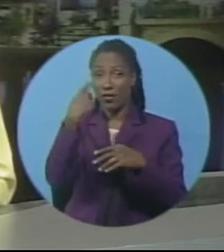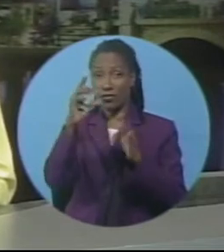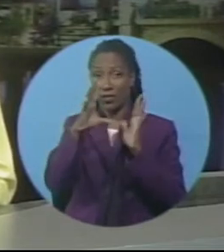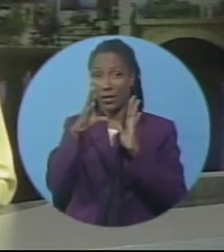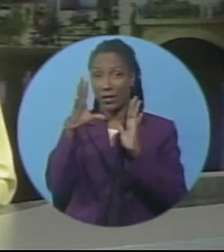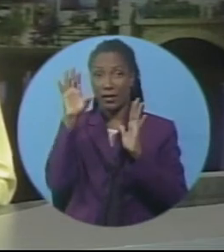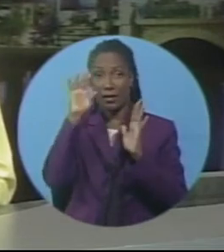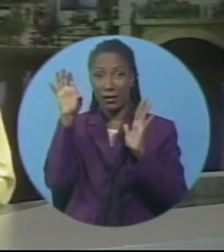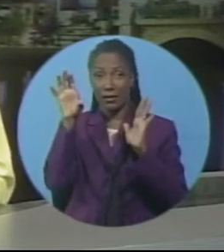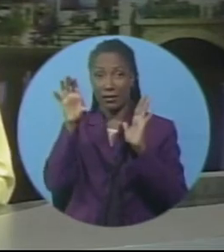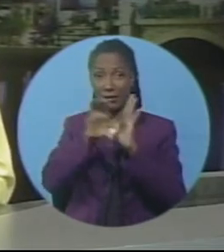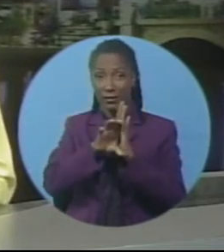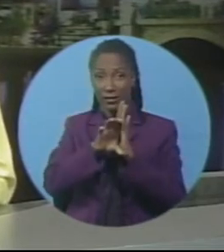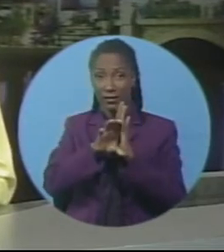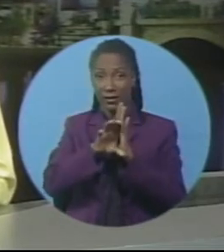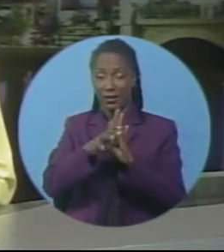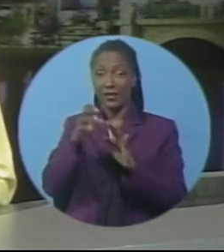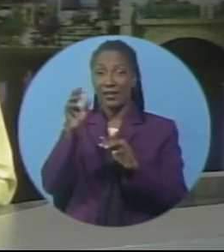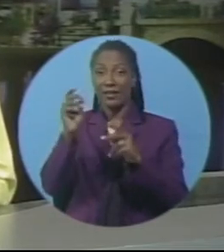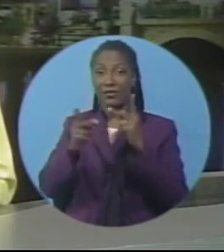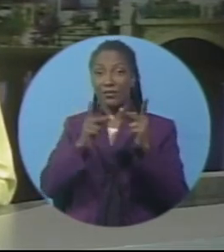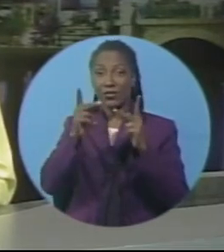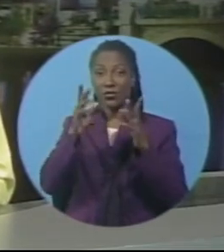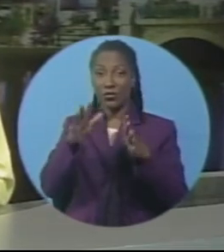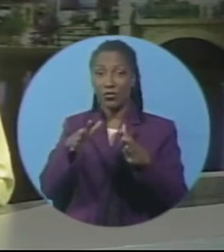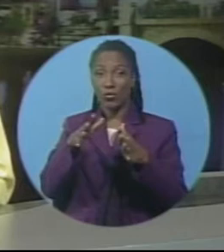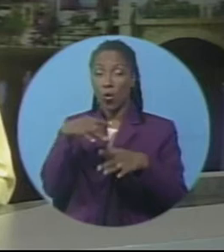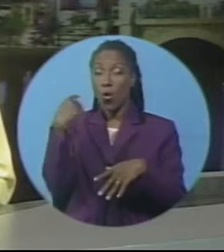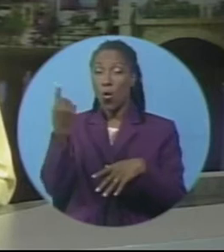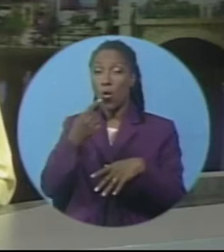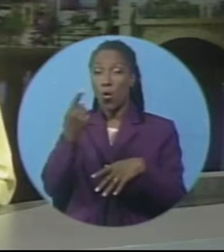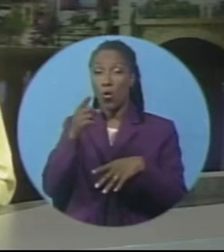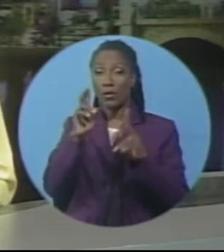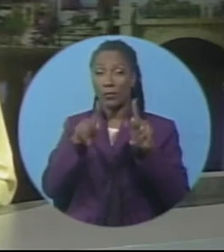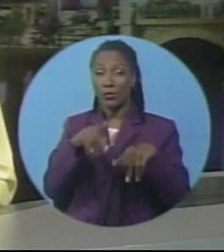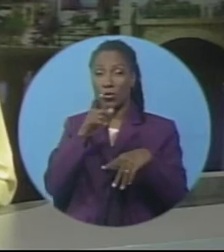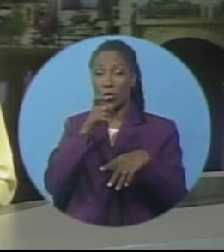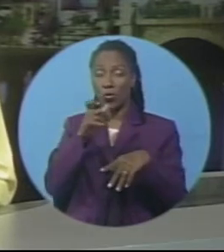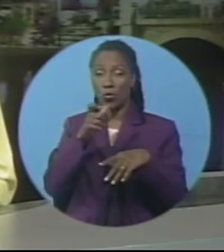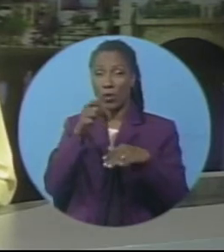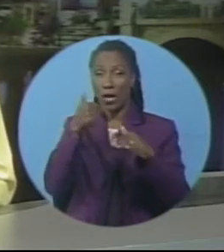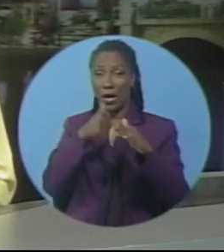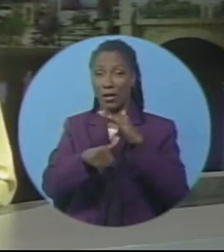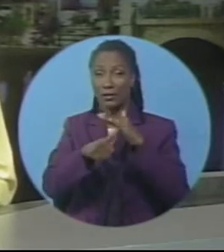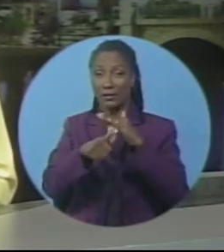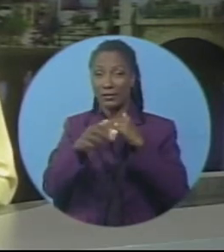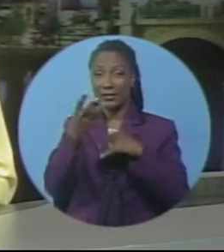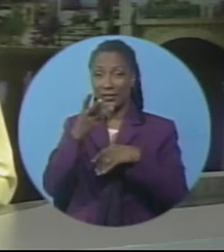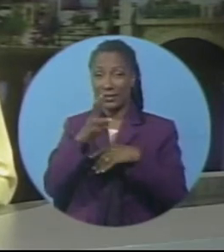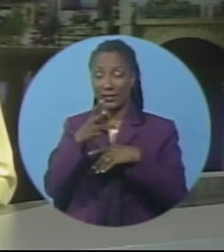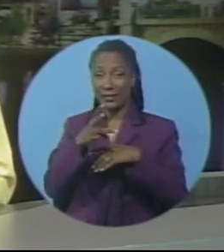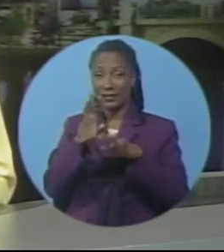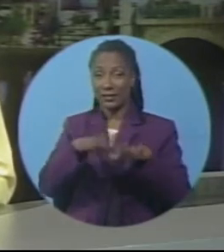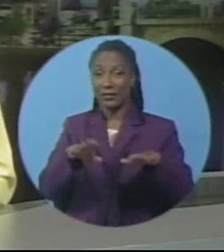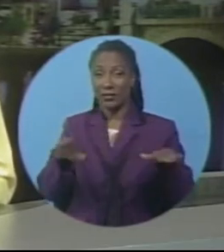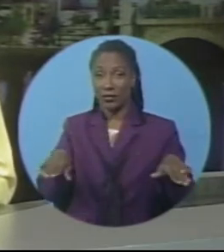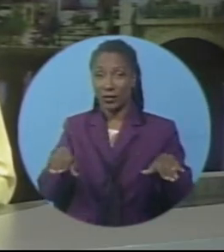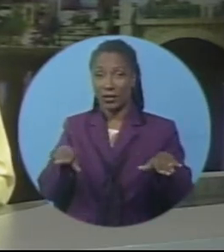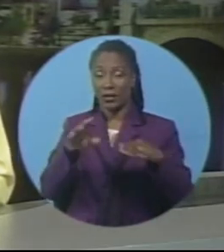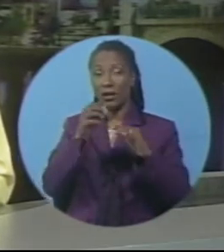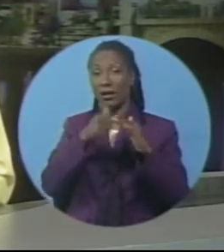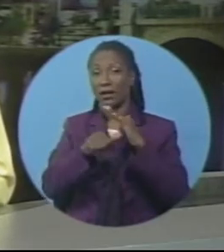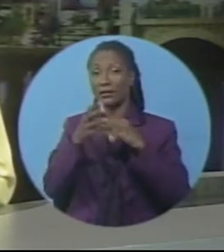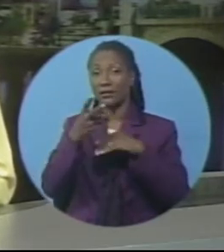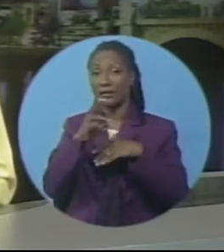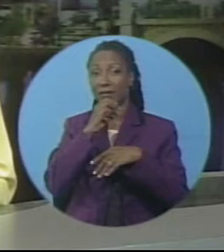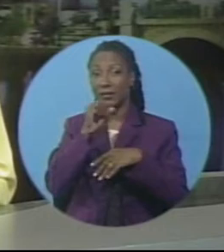exemptions to these regulations will be holders of diplomatic passports and children under the age of 16. The Chief Immigration Officer said